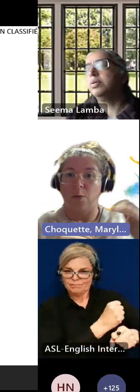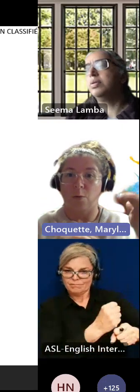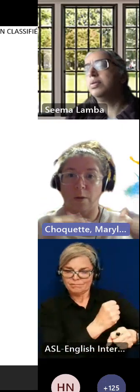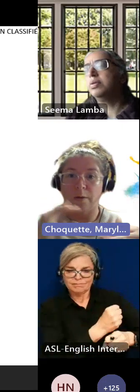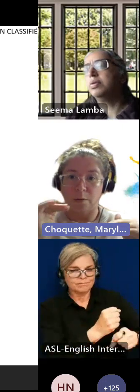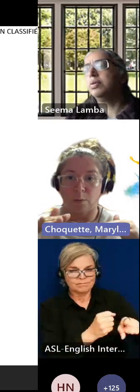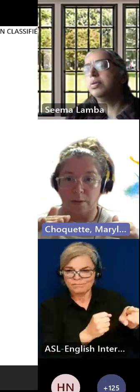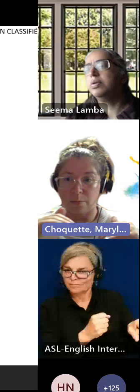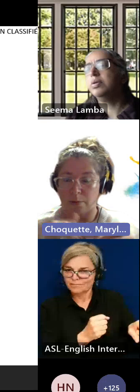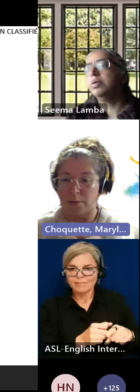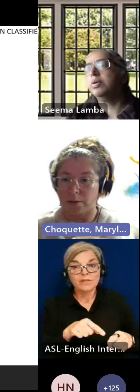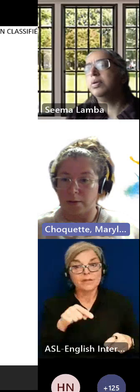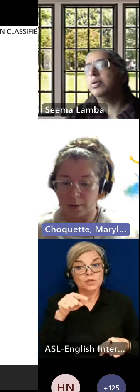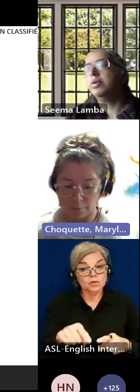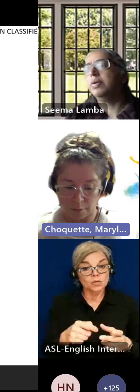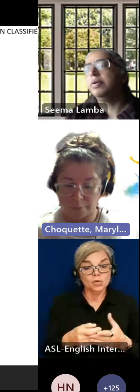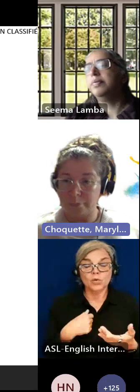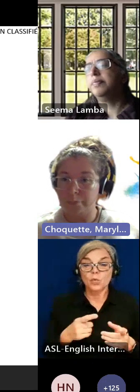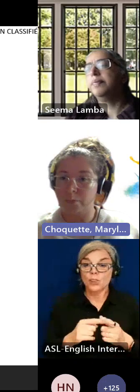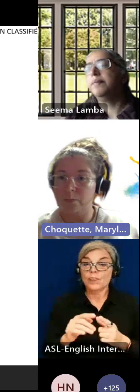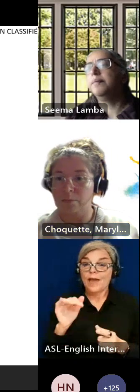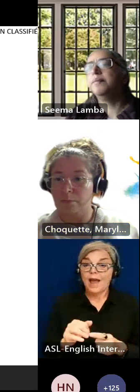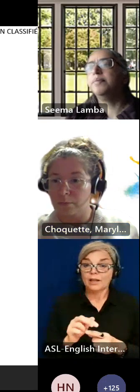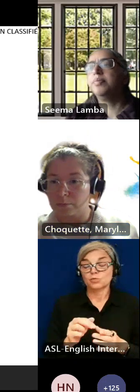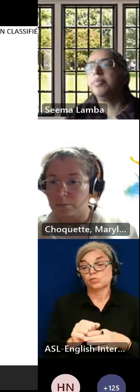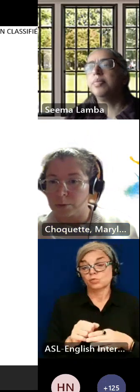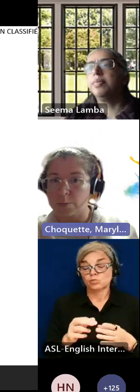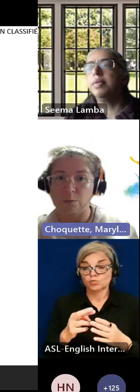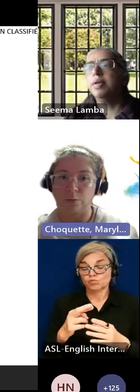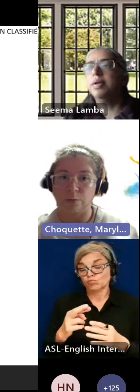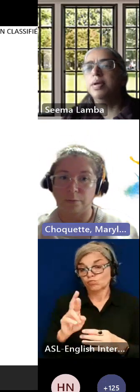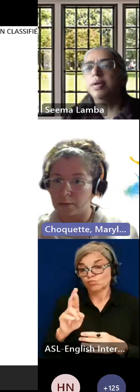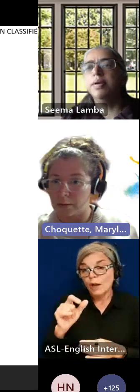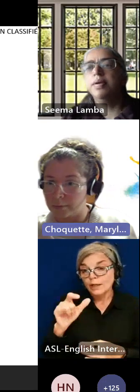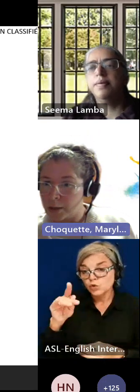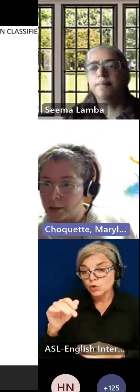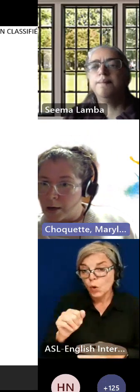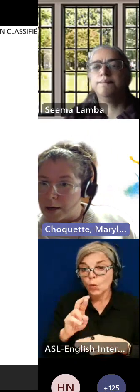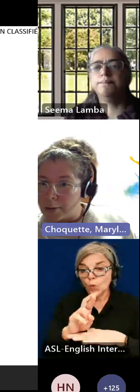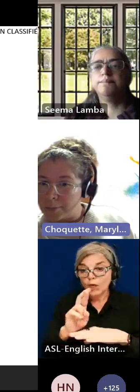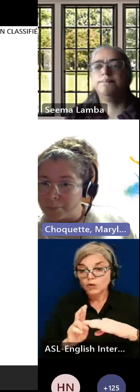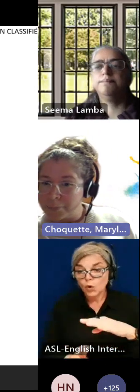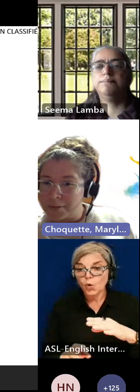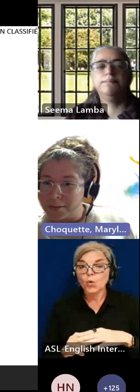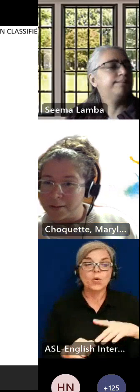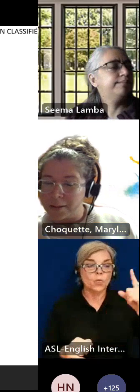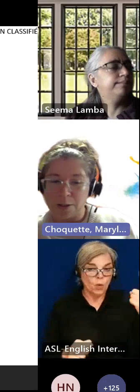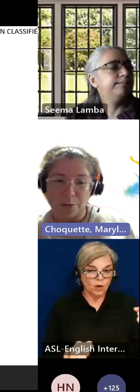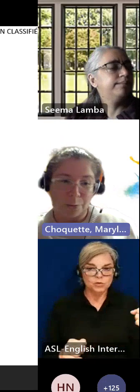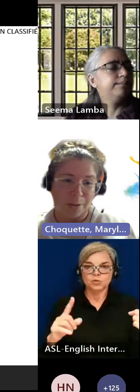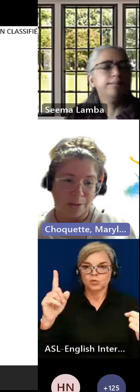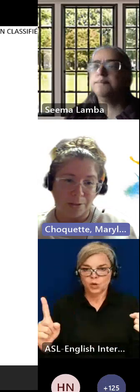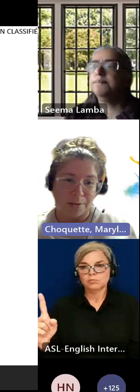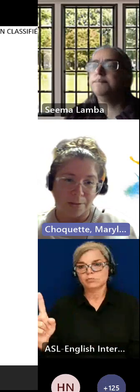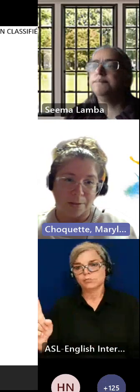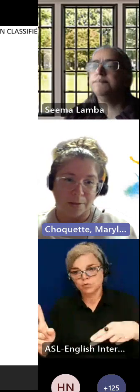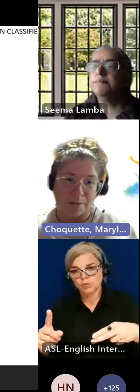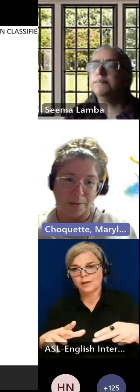departures below 1 to 1% leaving. Je parle beaucoup, je suis désolée. Any